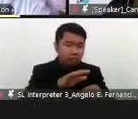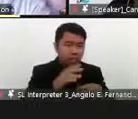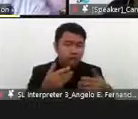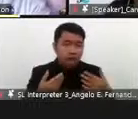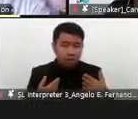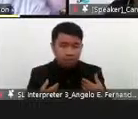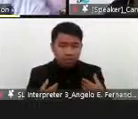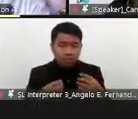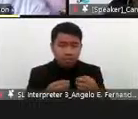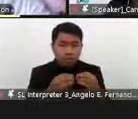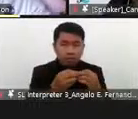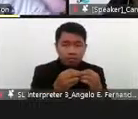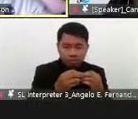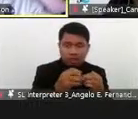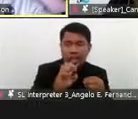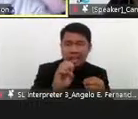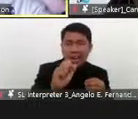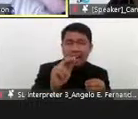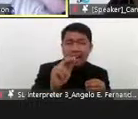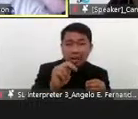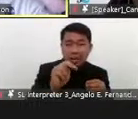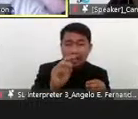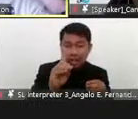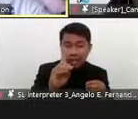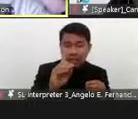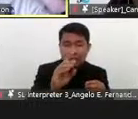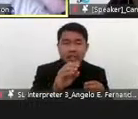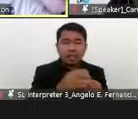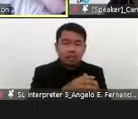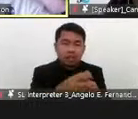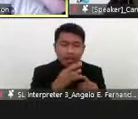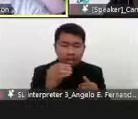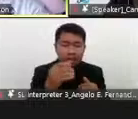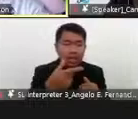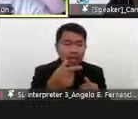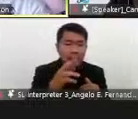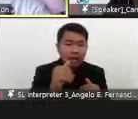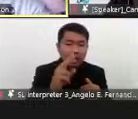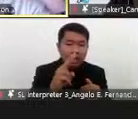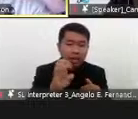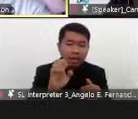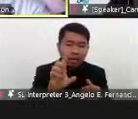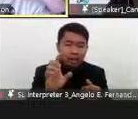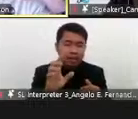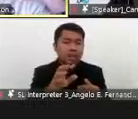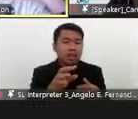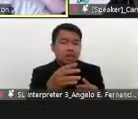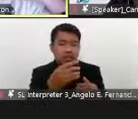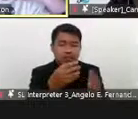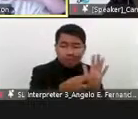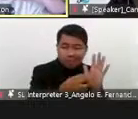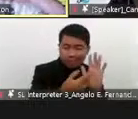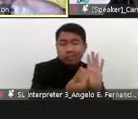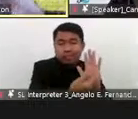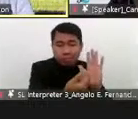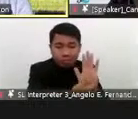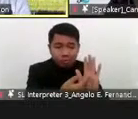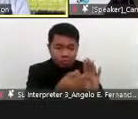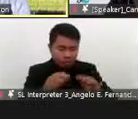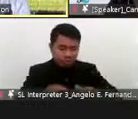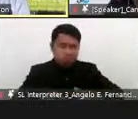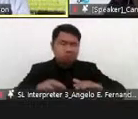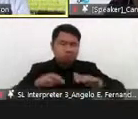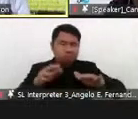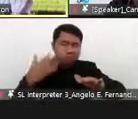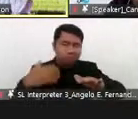of sand and gravel, which would have been deposited from high energy floods, scouring away the landscape above. And